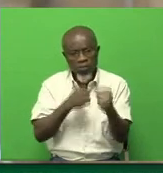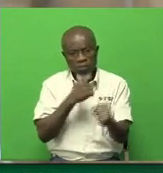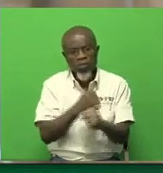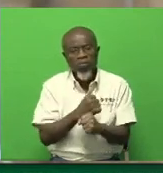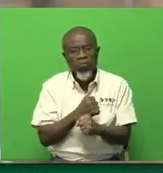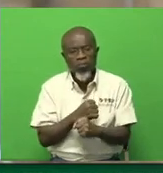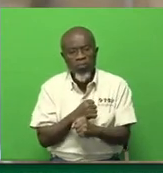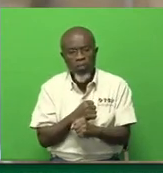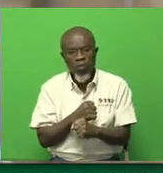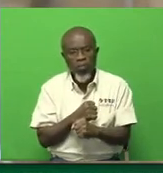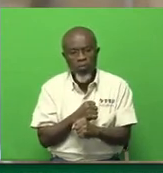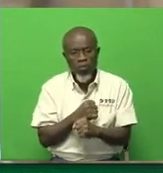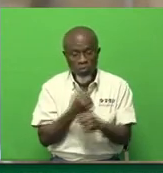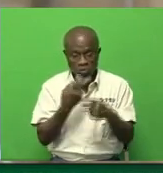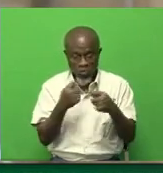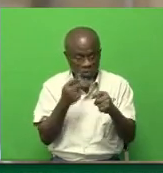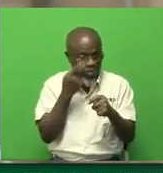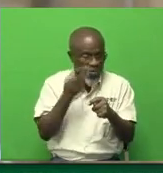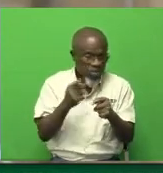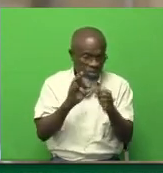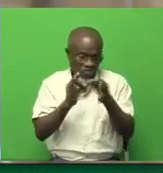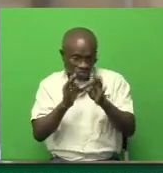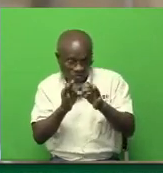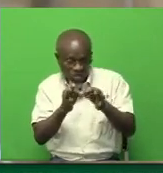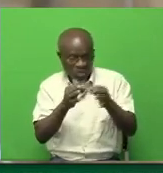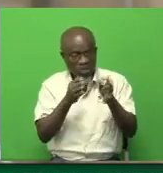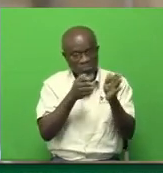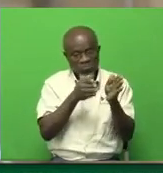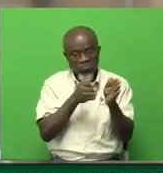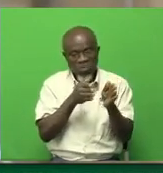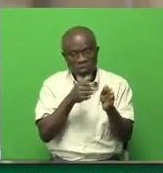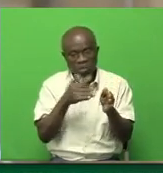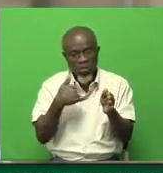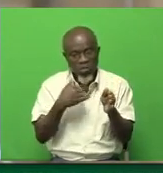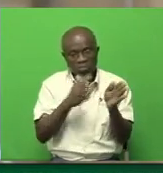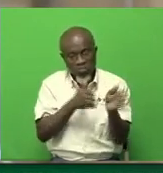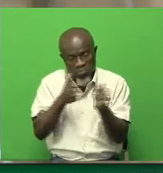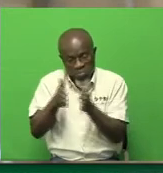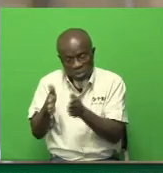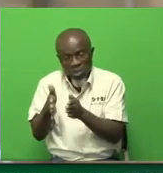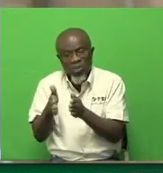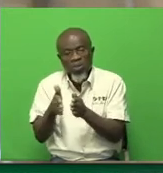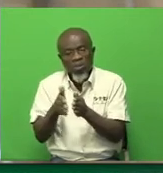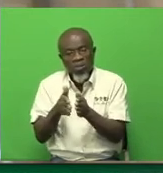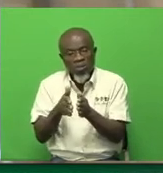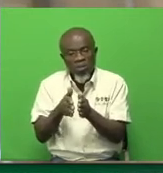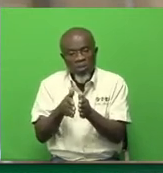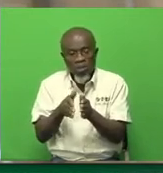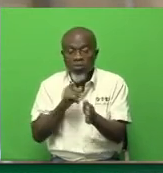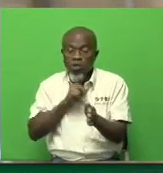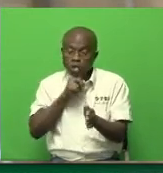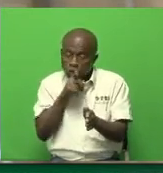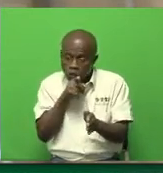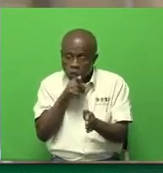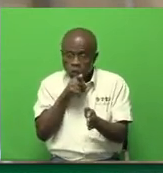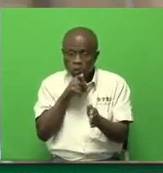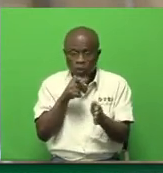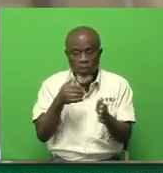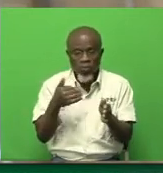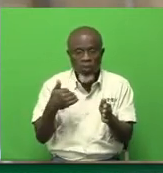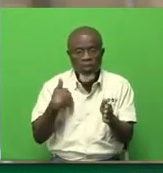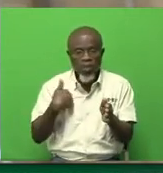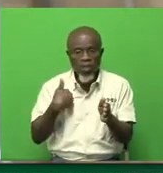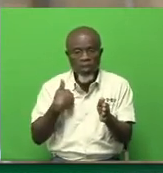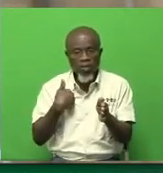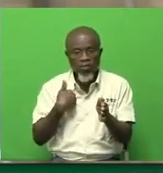the utility sector and make decisions to ensure that the utilities sector is always at a position to provide the people